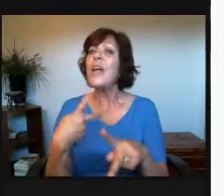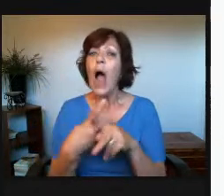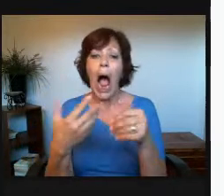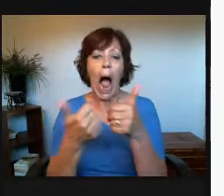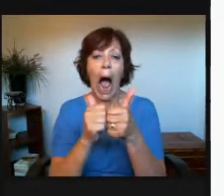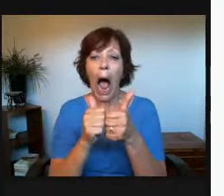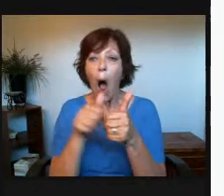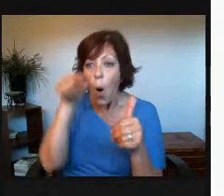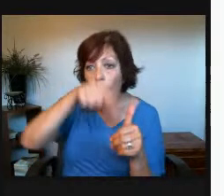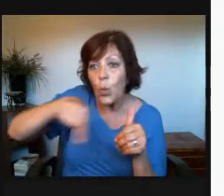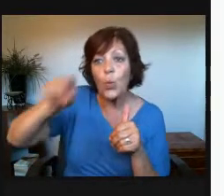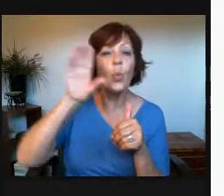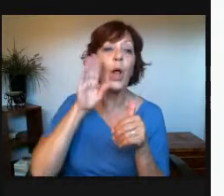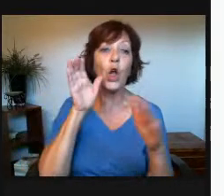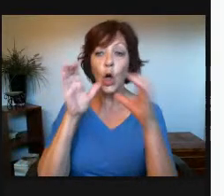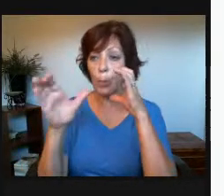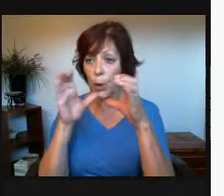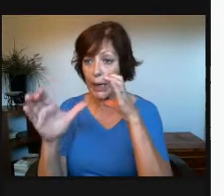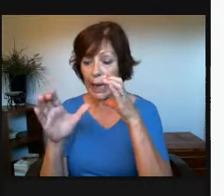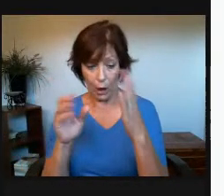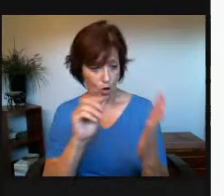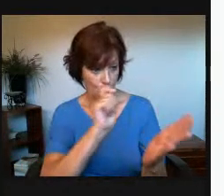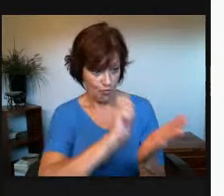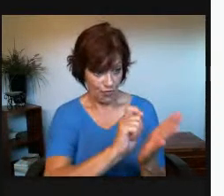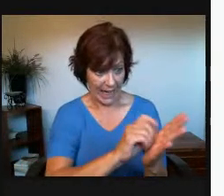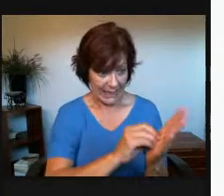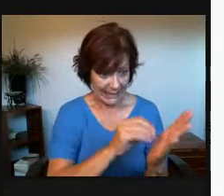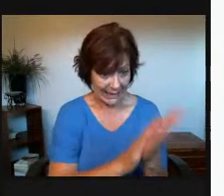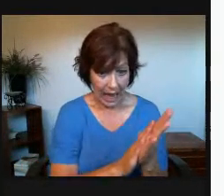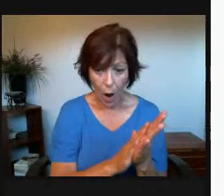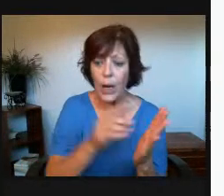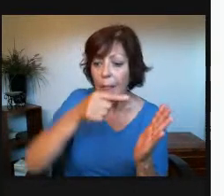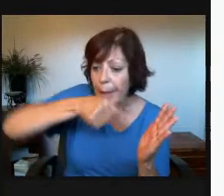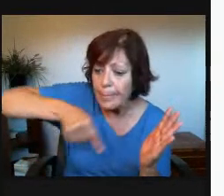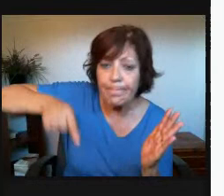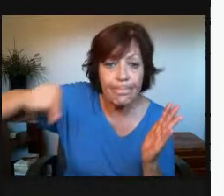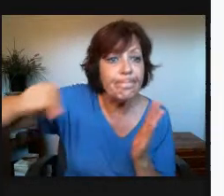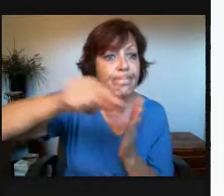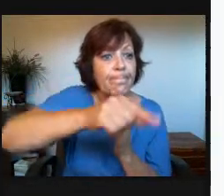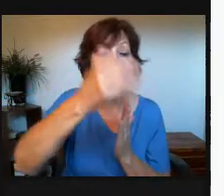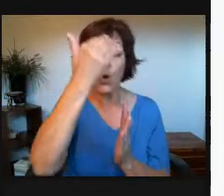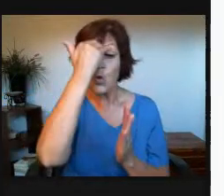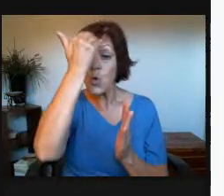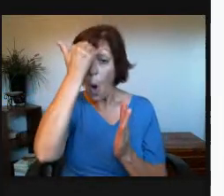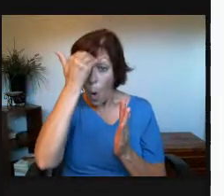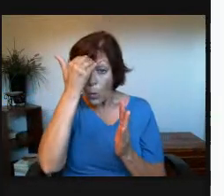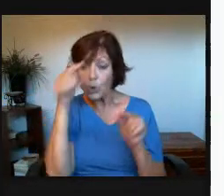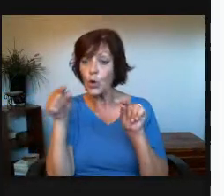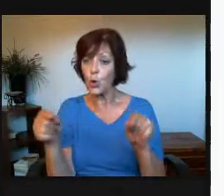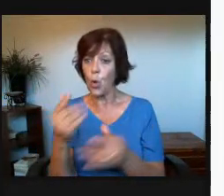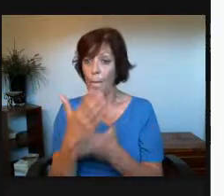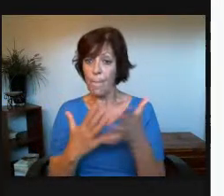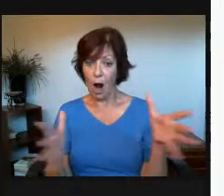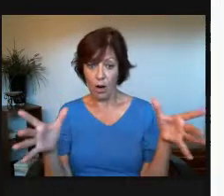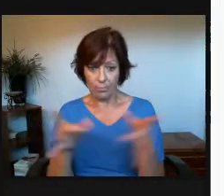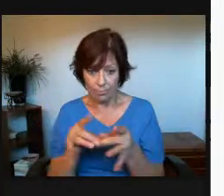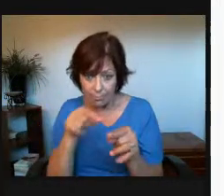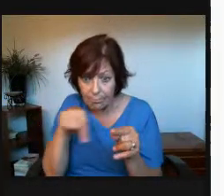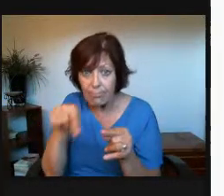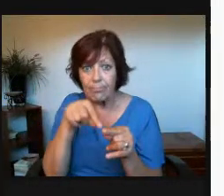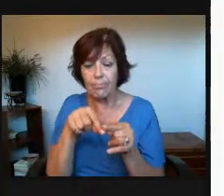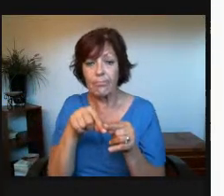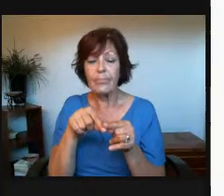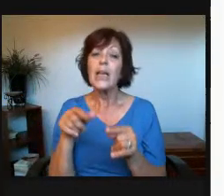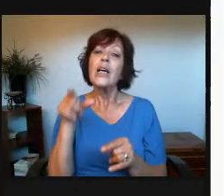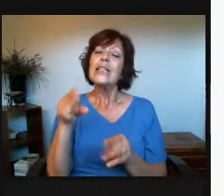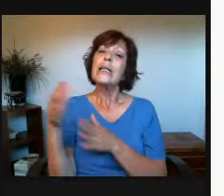going to do that, write it down, and then everybody in that network needs to know that they are part of that network. You